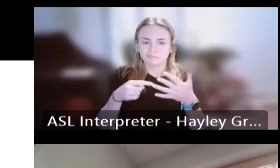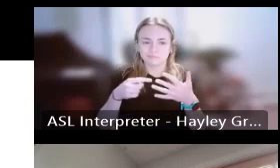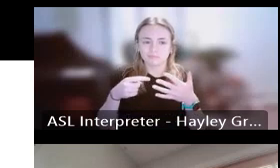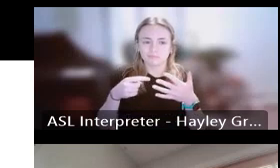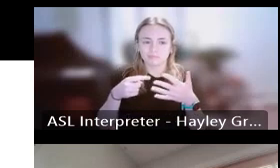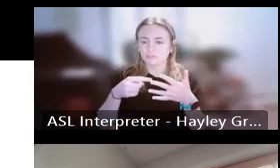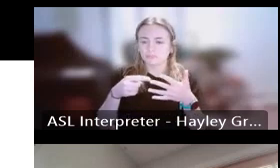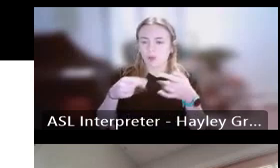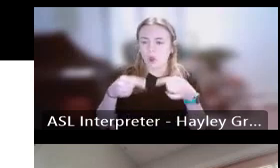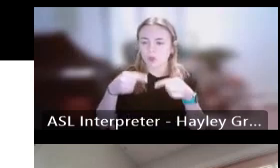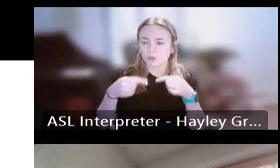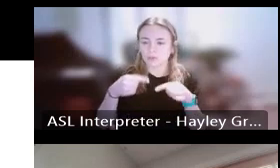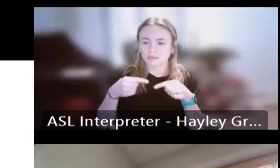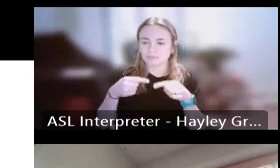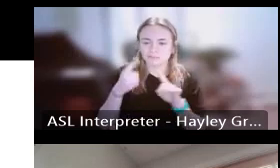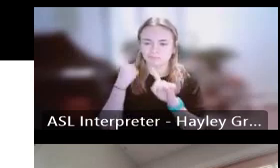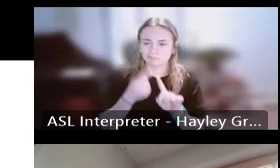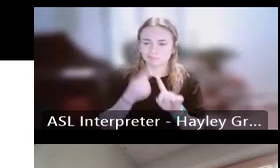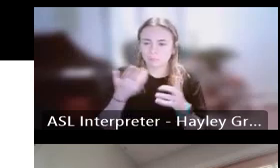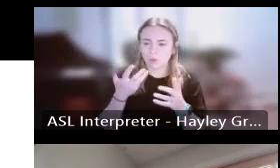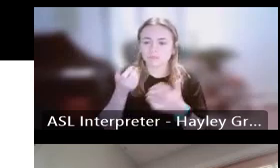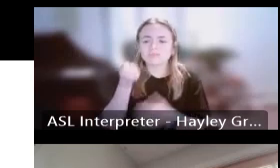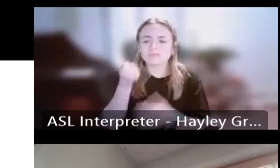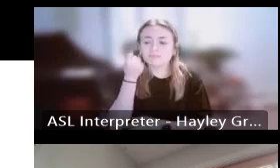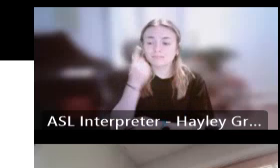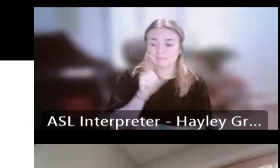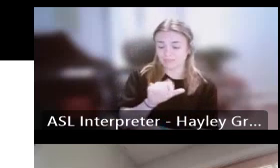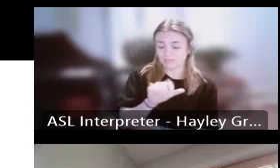lit review is separate from your argument.